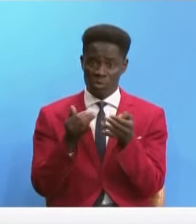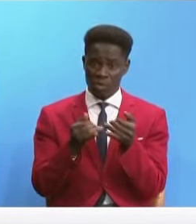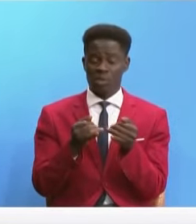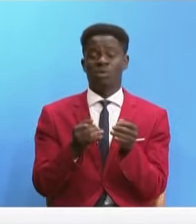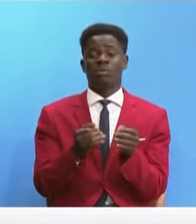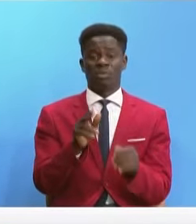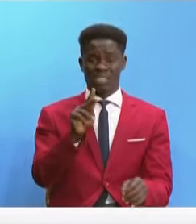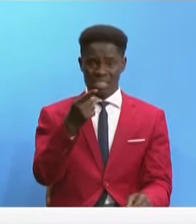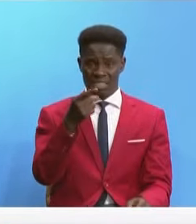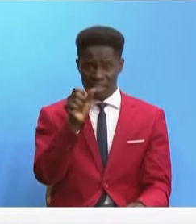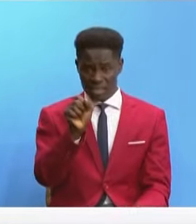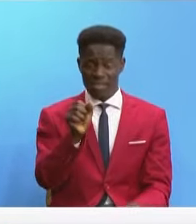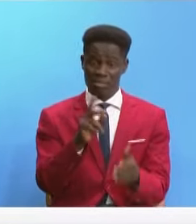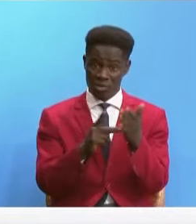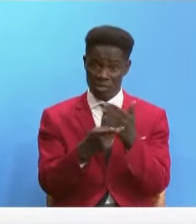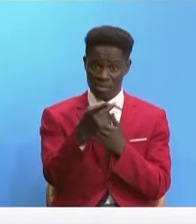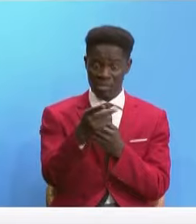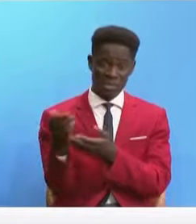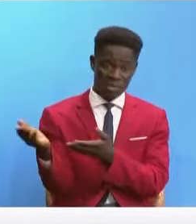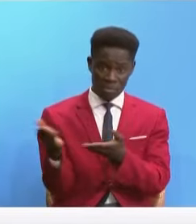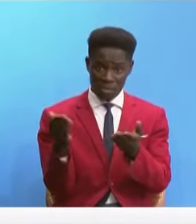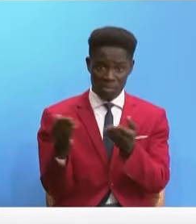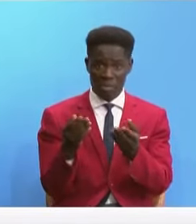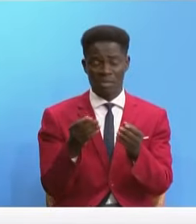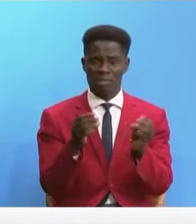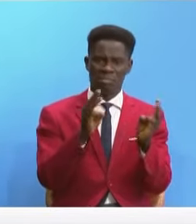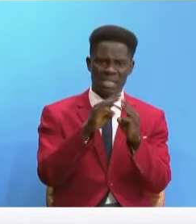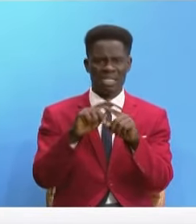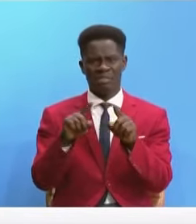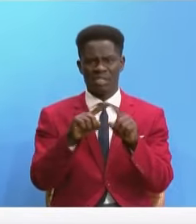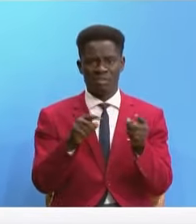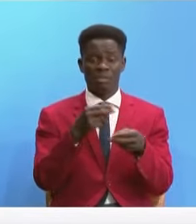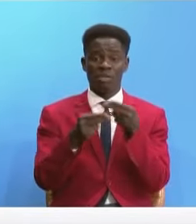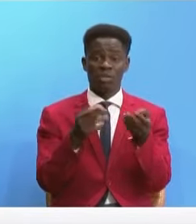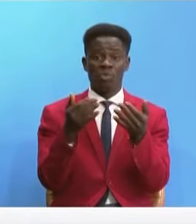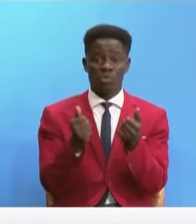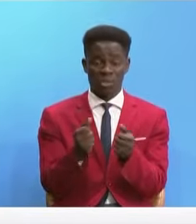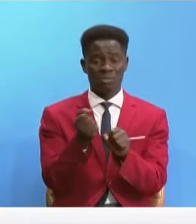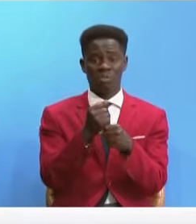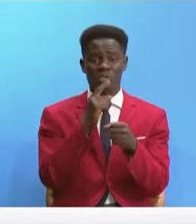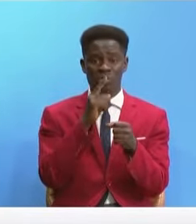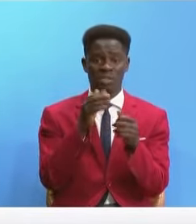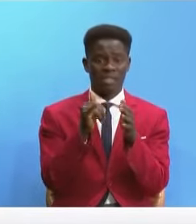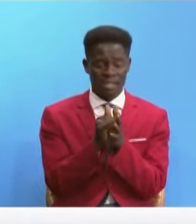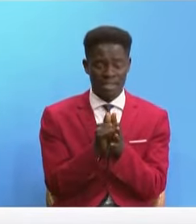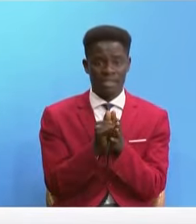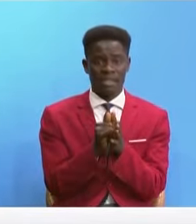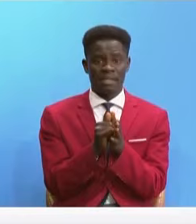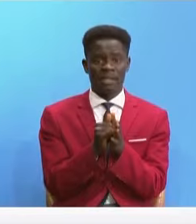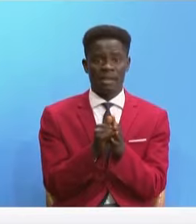of academic symposium as a way of promoting academic